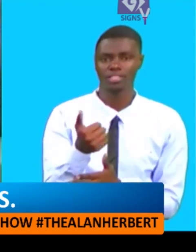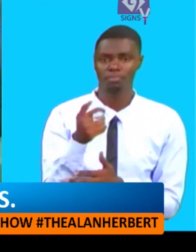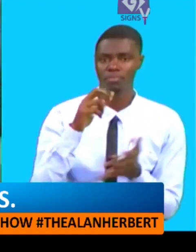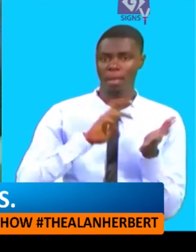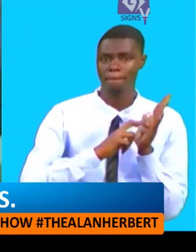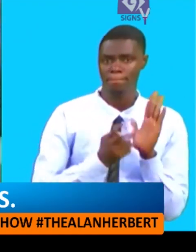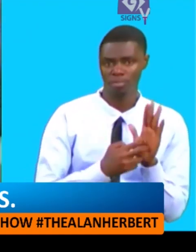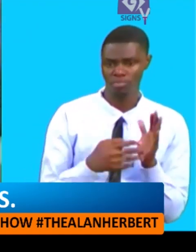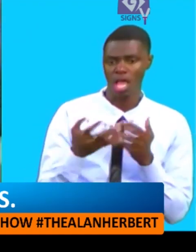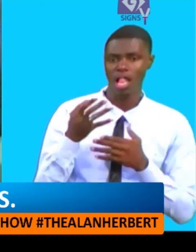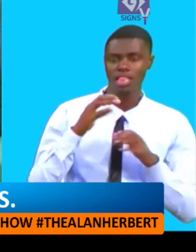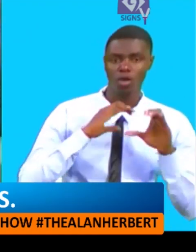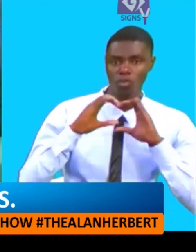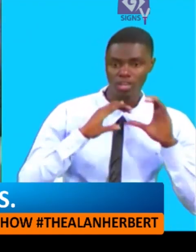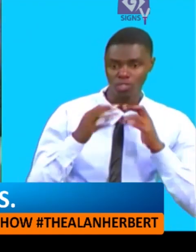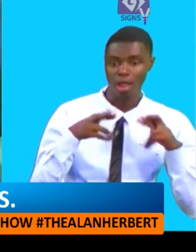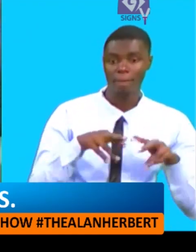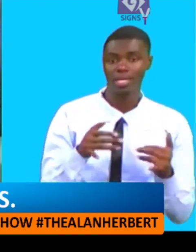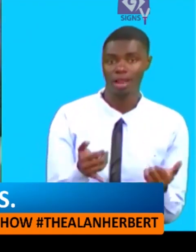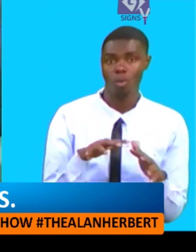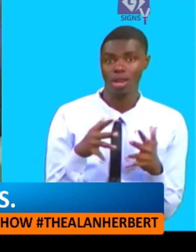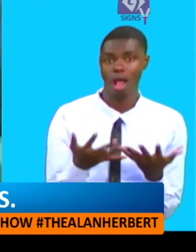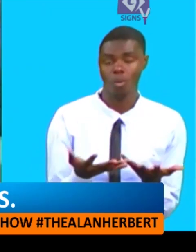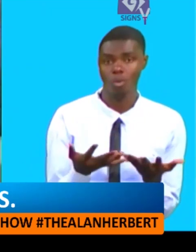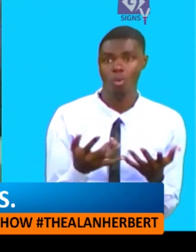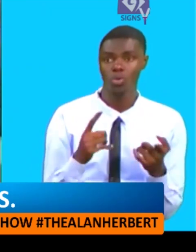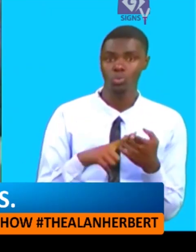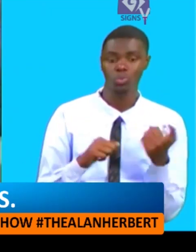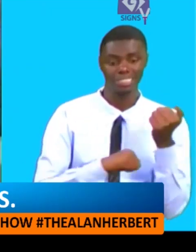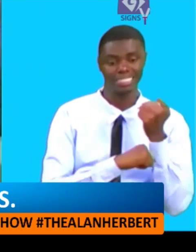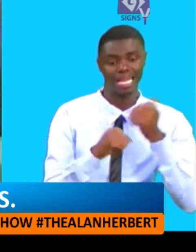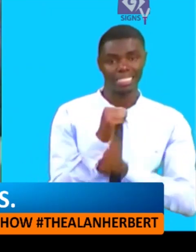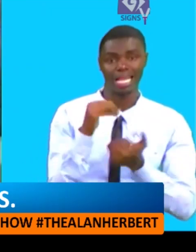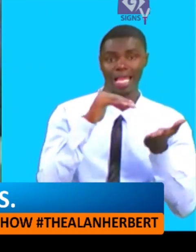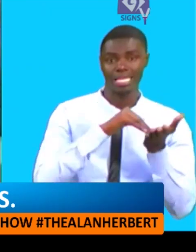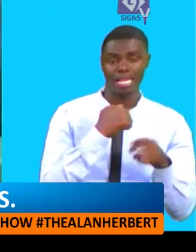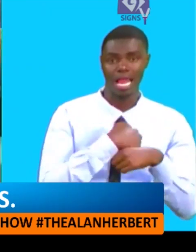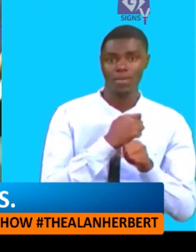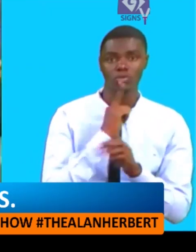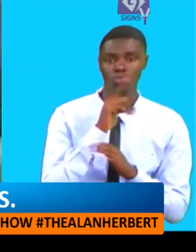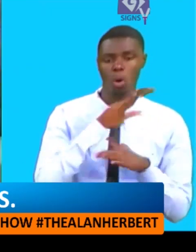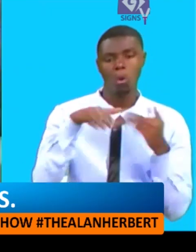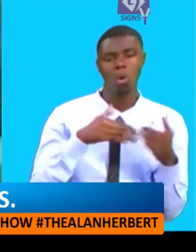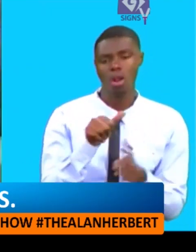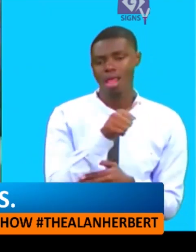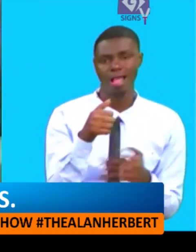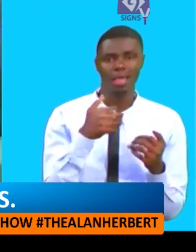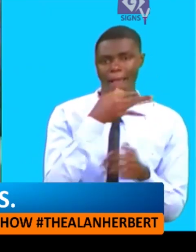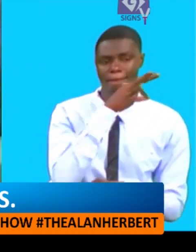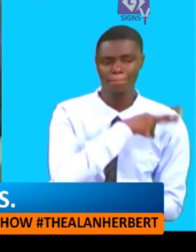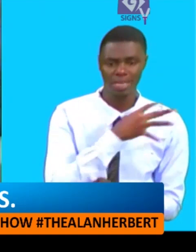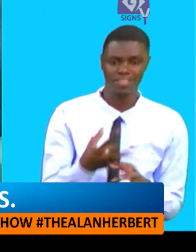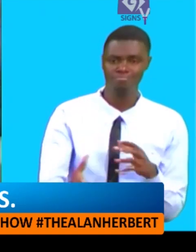is, even the conversation going on now is how to restructure and ensure all these other benefits are